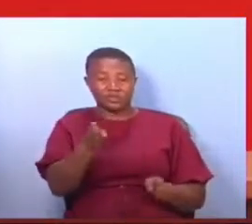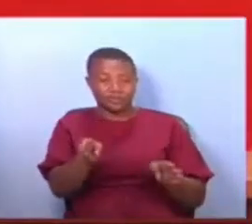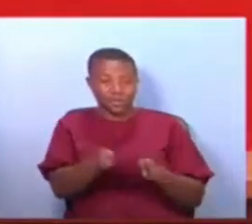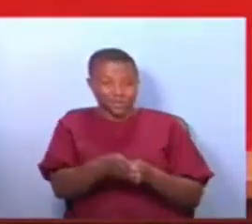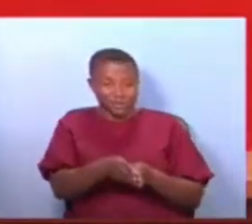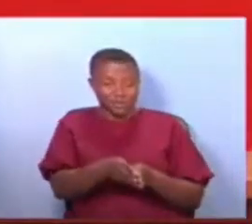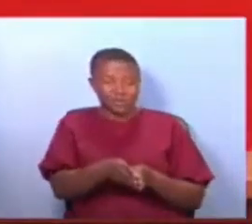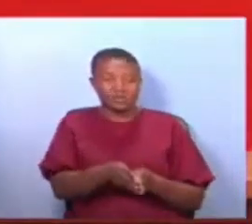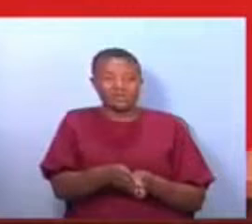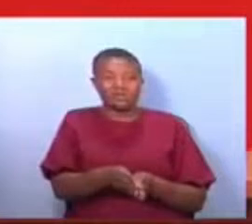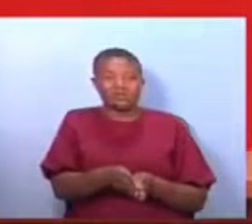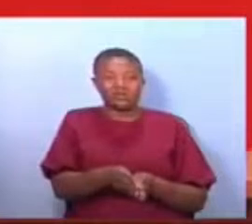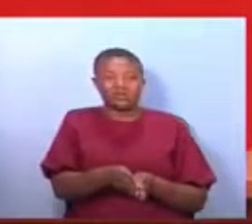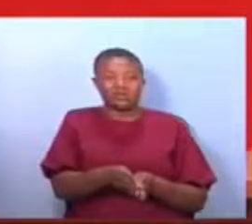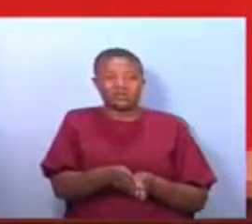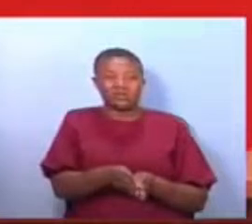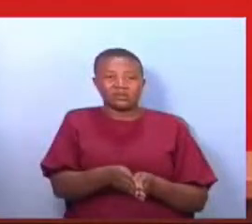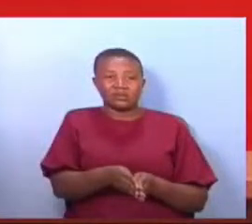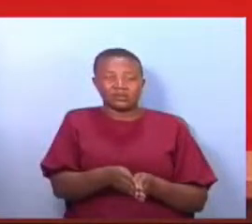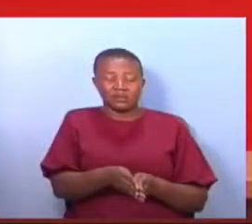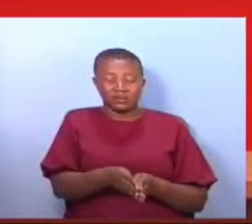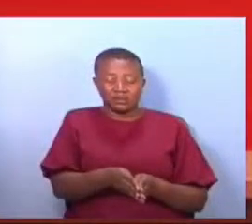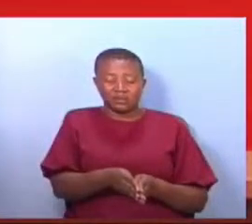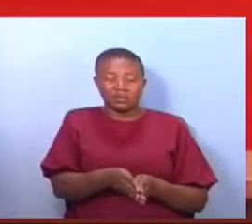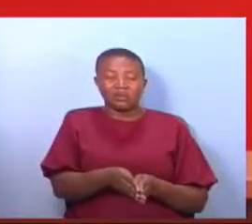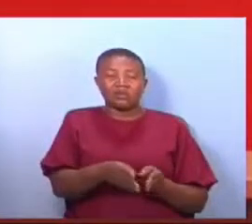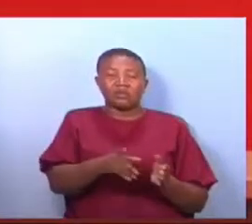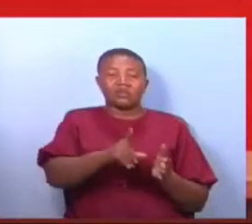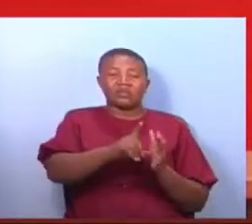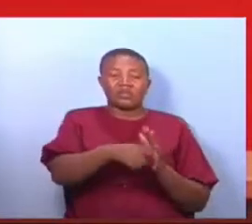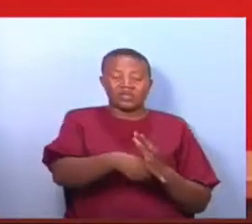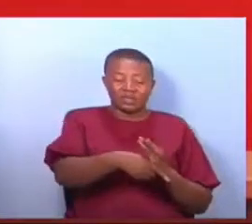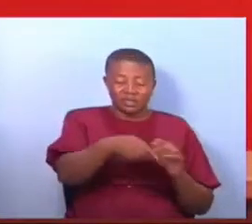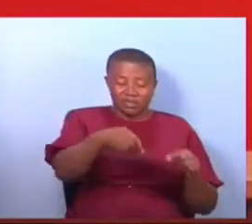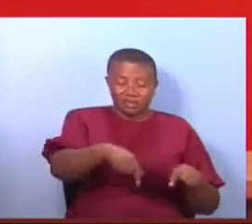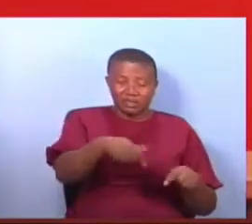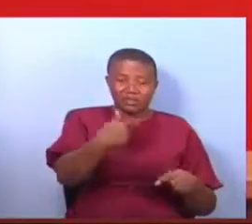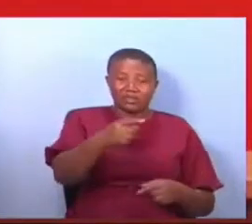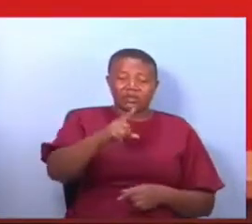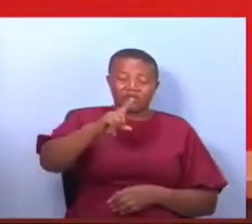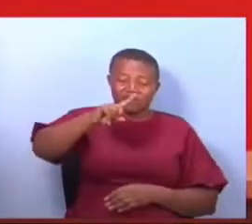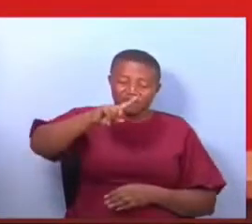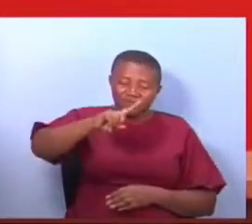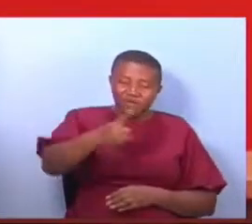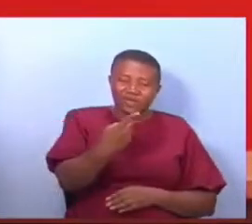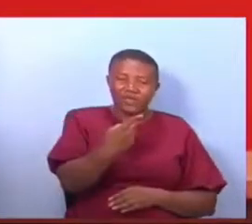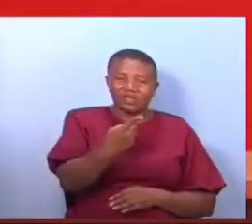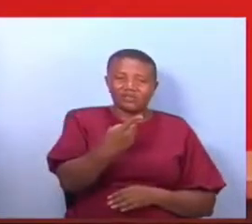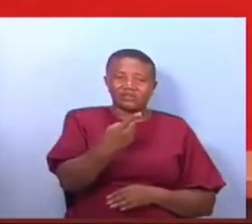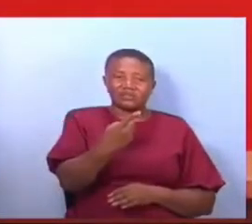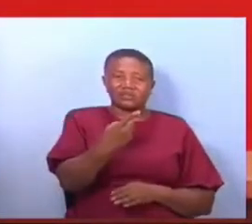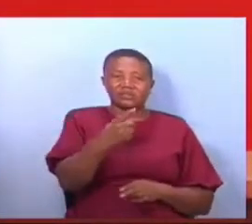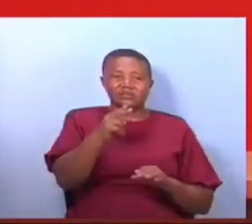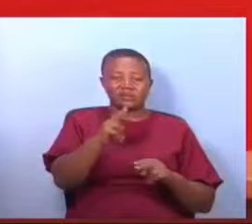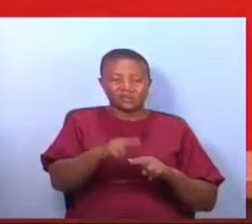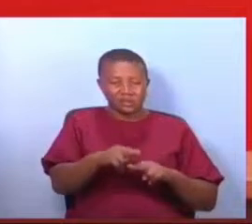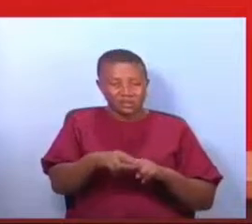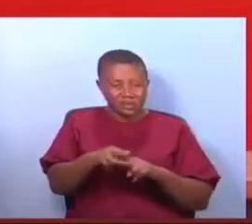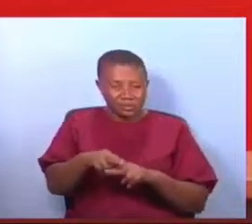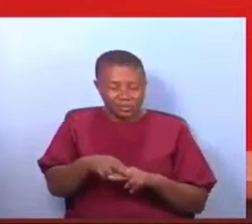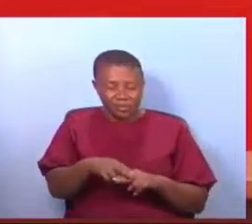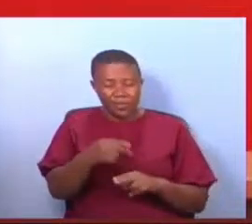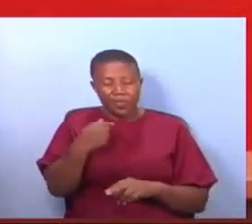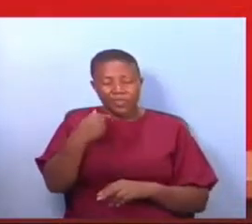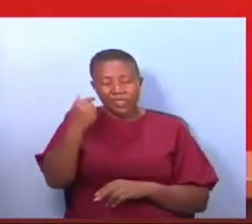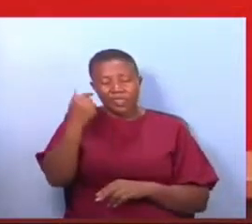And then this one is referred to as the first sitting. So that was the language I referred to, and I think Table